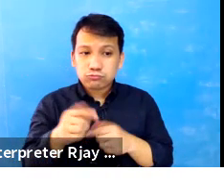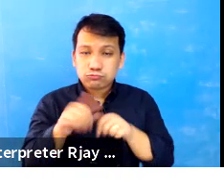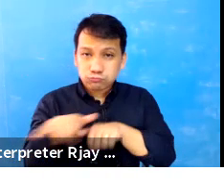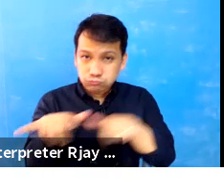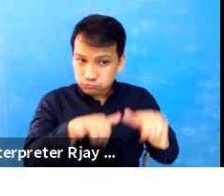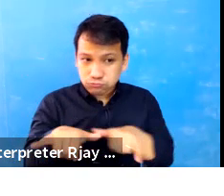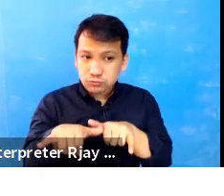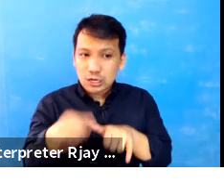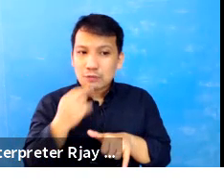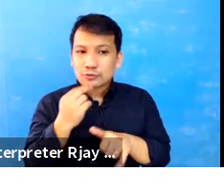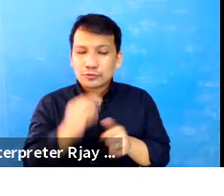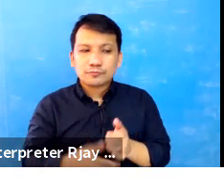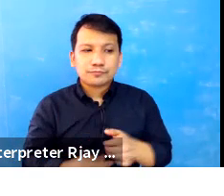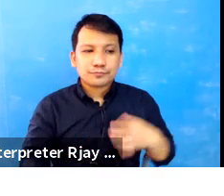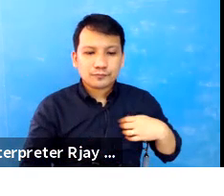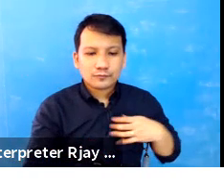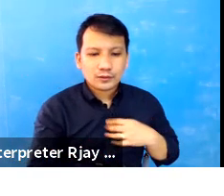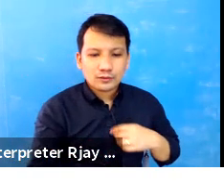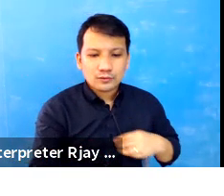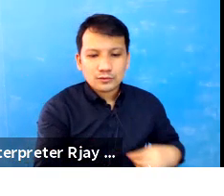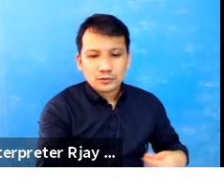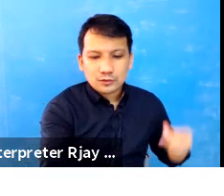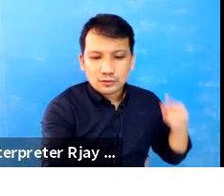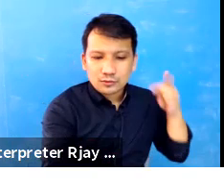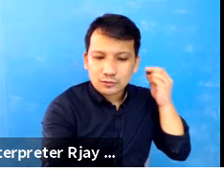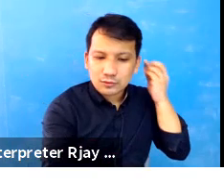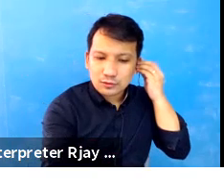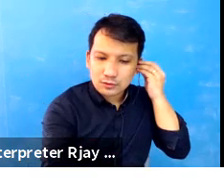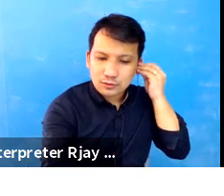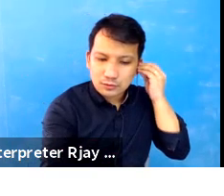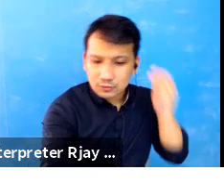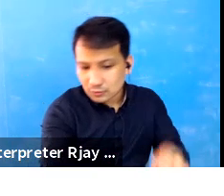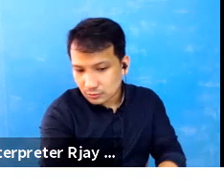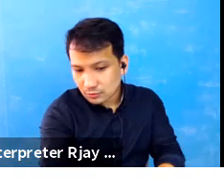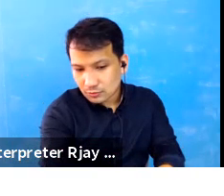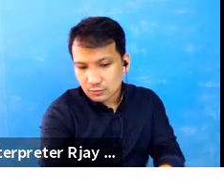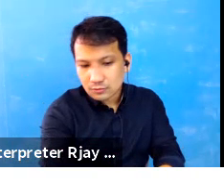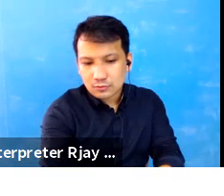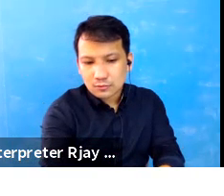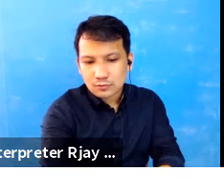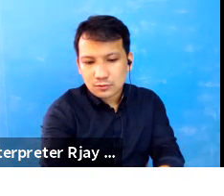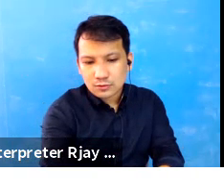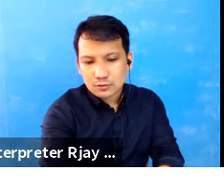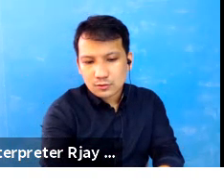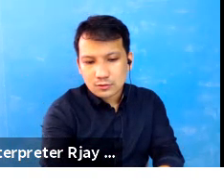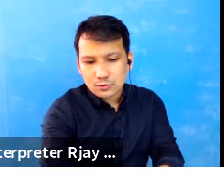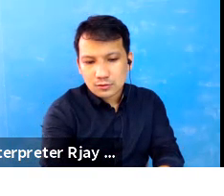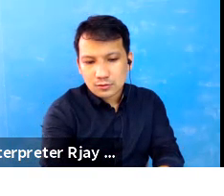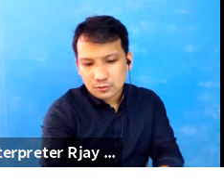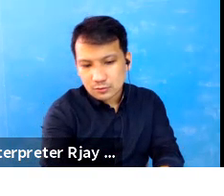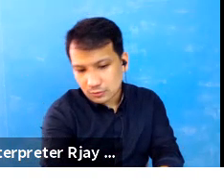nutrition situation. For our adolescent girls, we look at percent stunting, wasting, anemia, and teenage